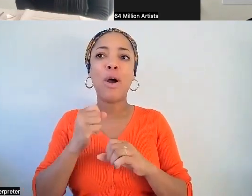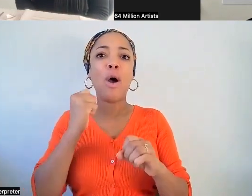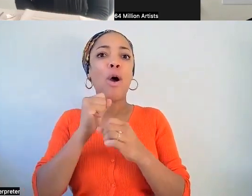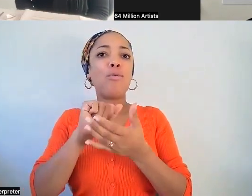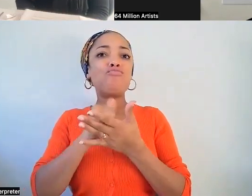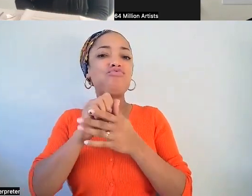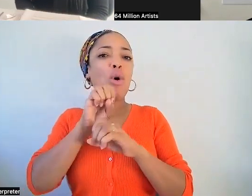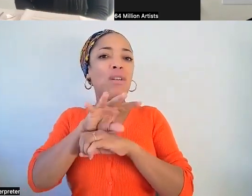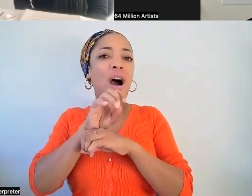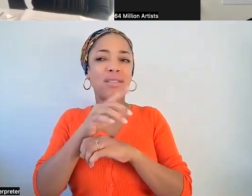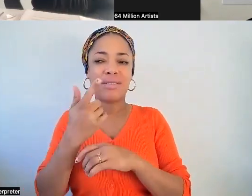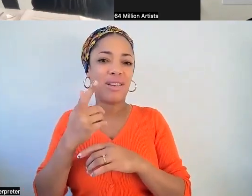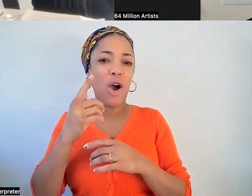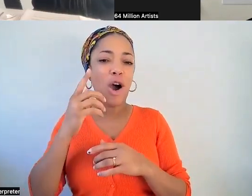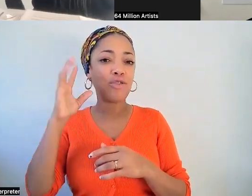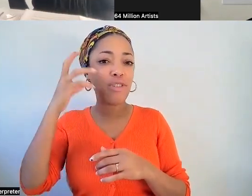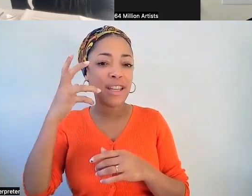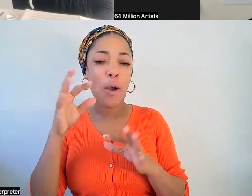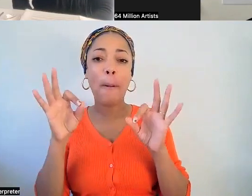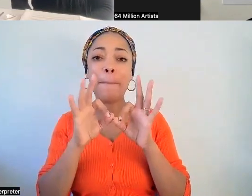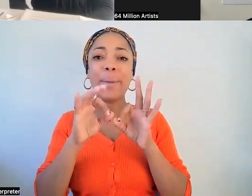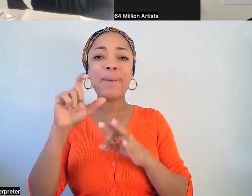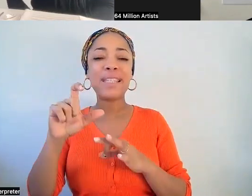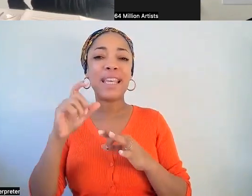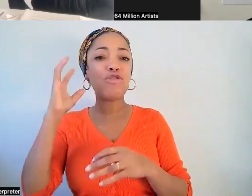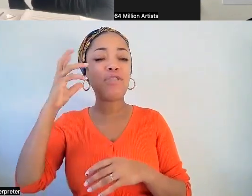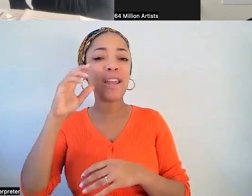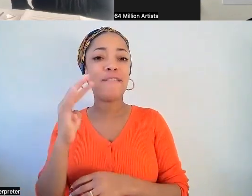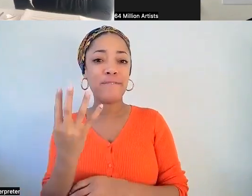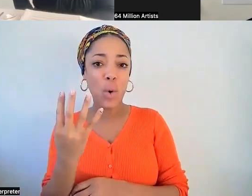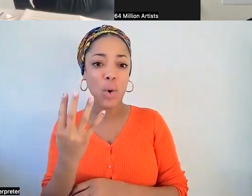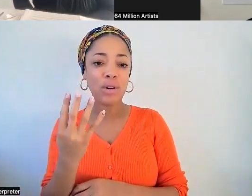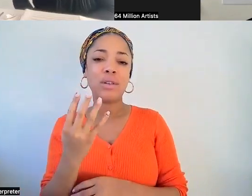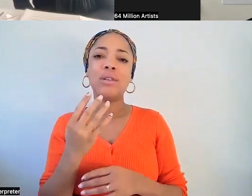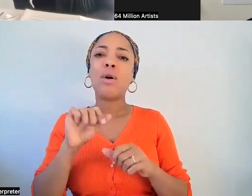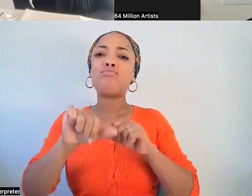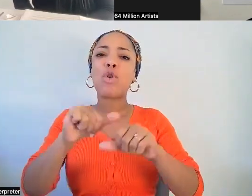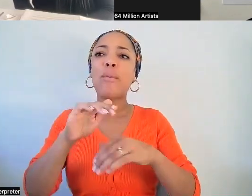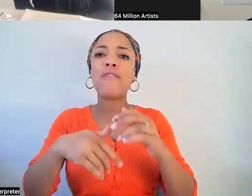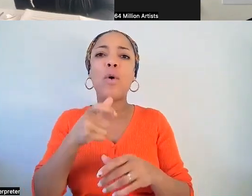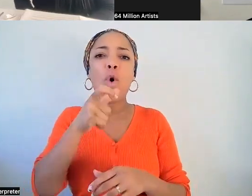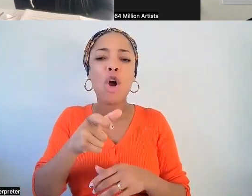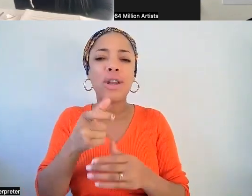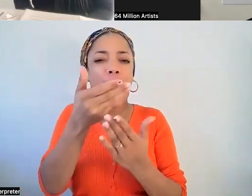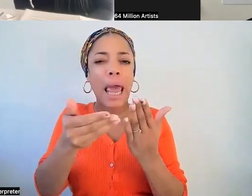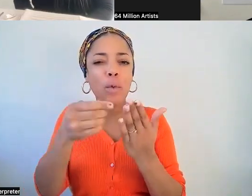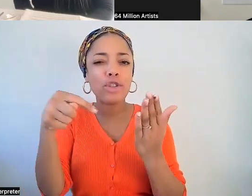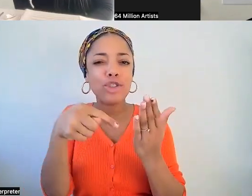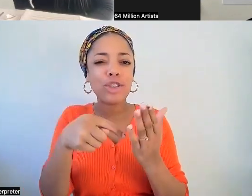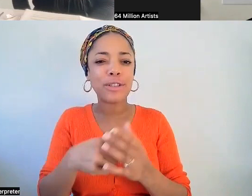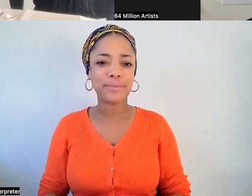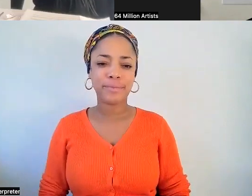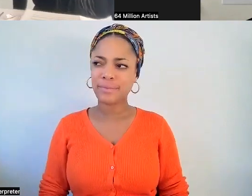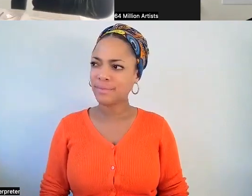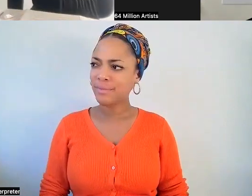radio, BBC Radio 4, doing a program about words and language. That's me. That's amazing. Oh, well, that's